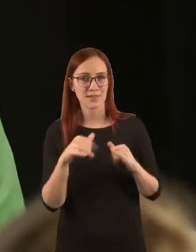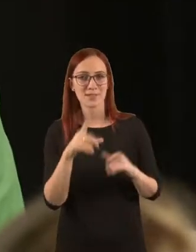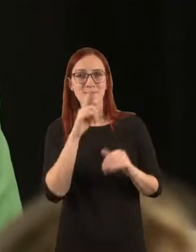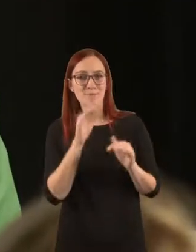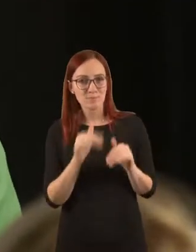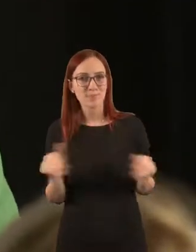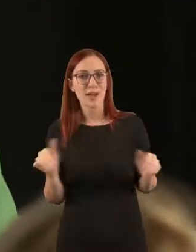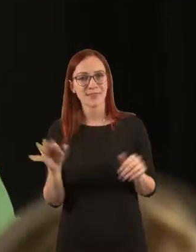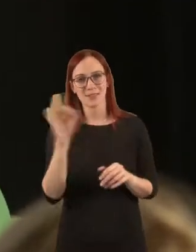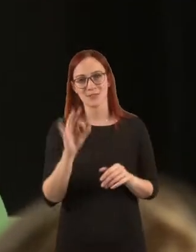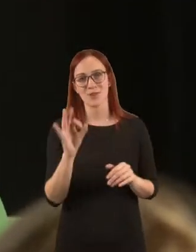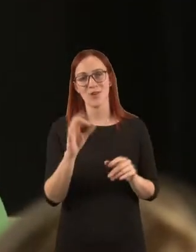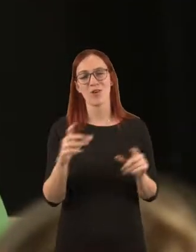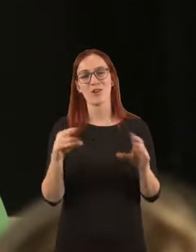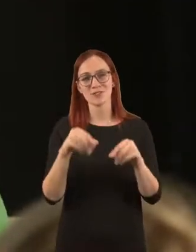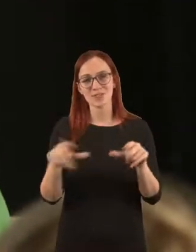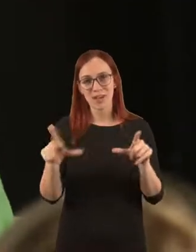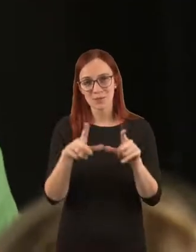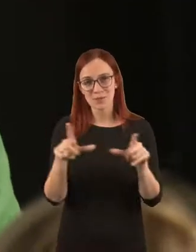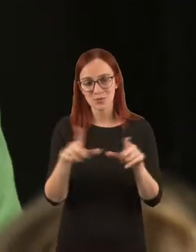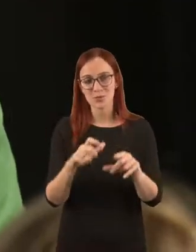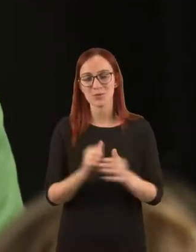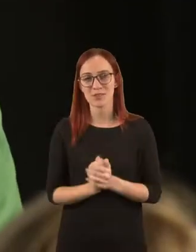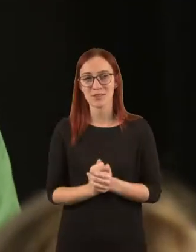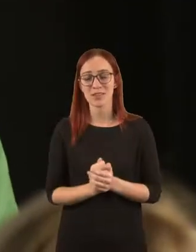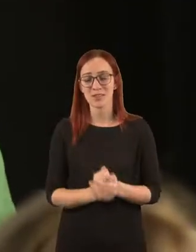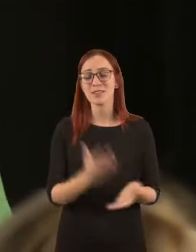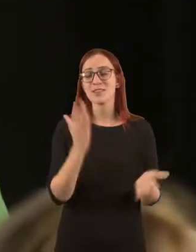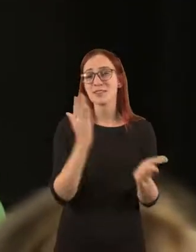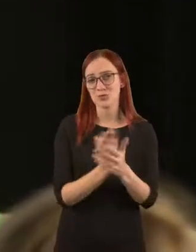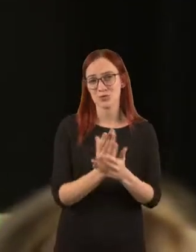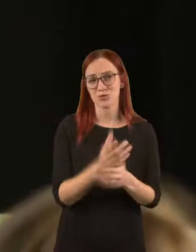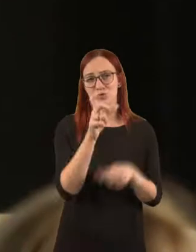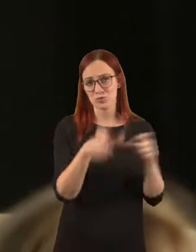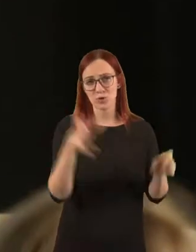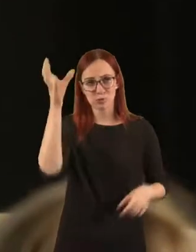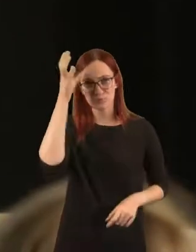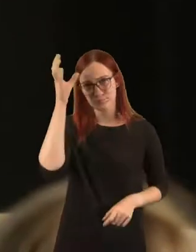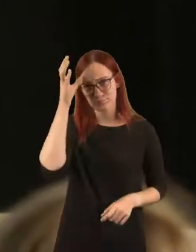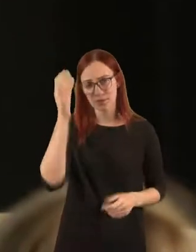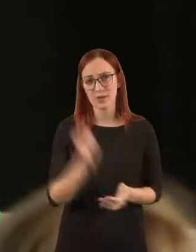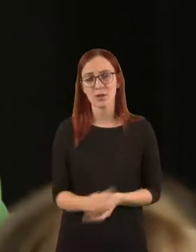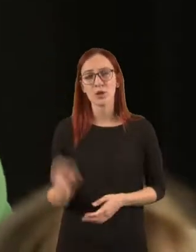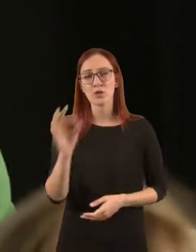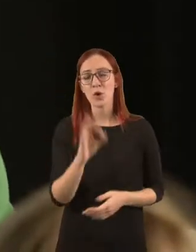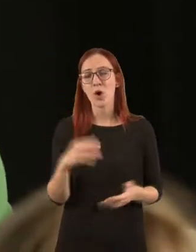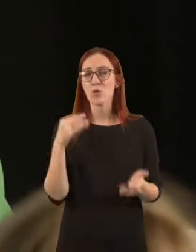Yes, I think that I was right.